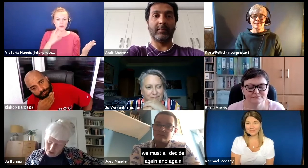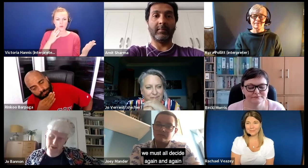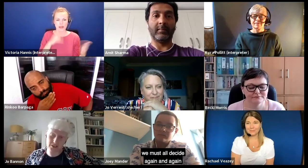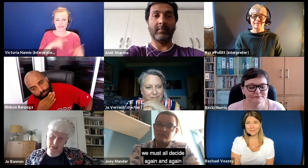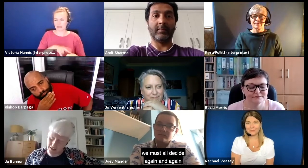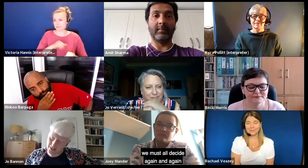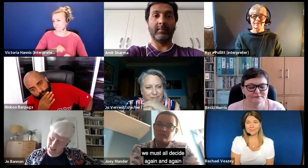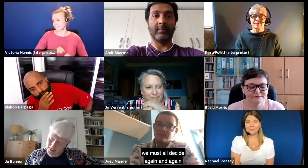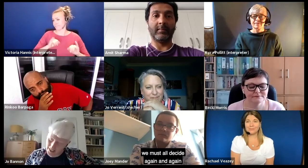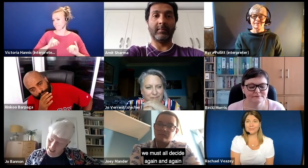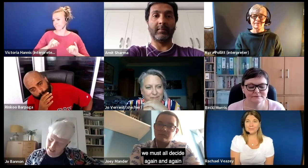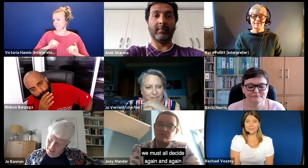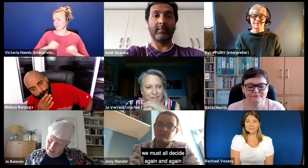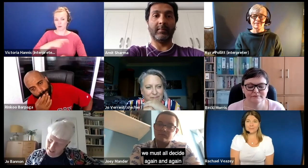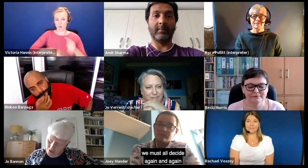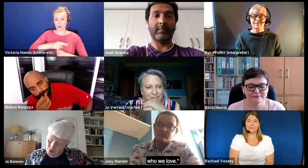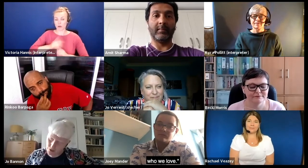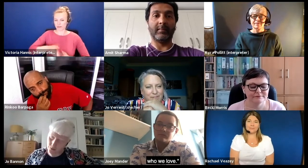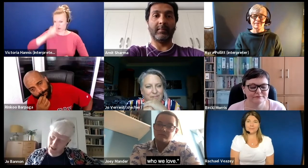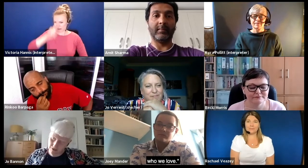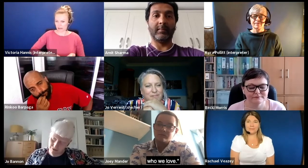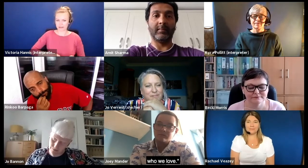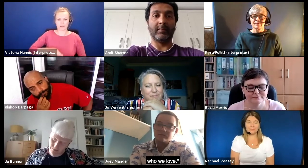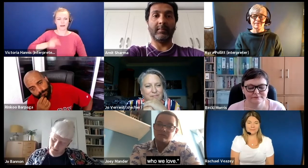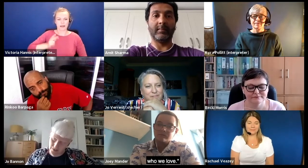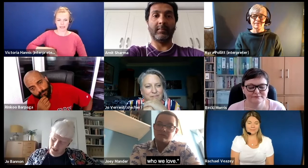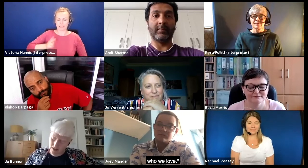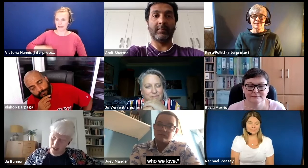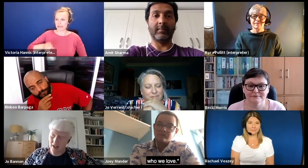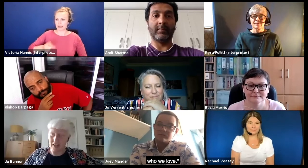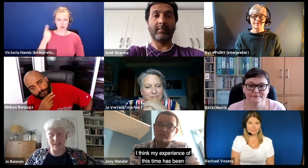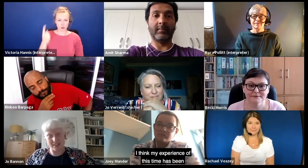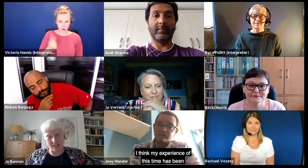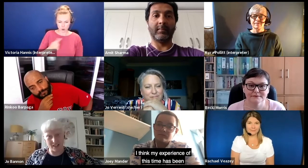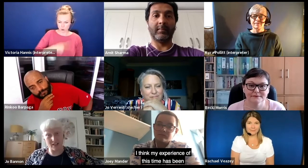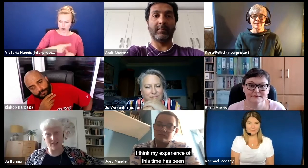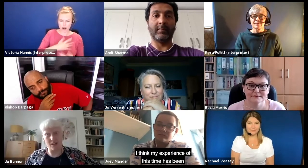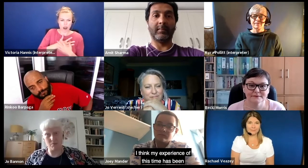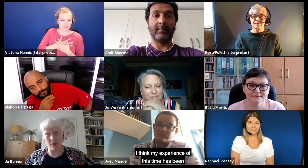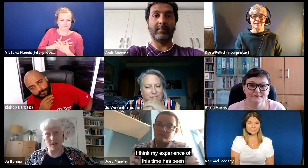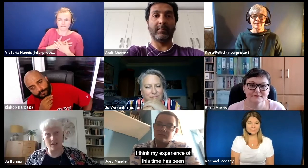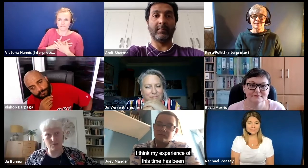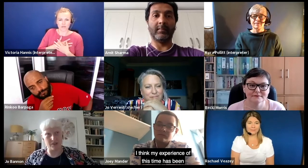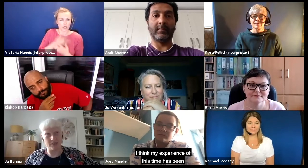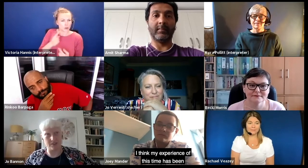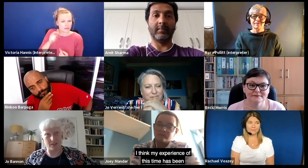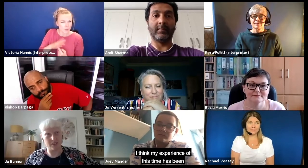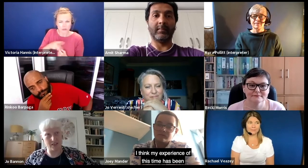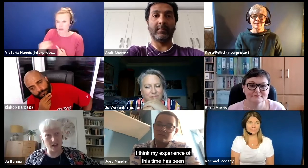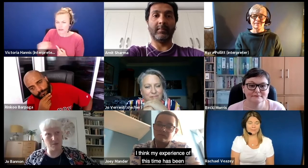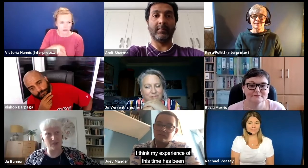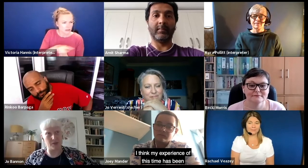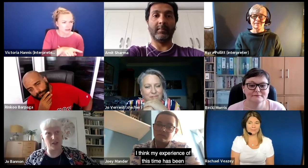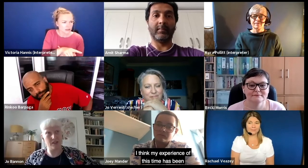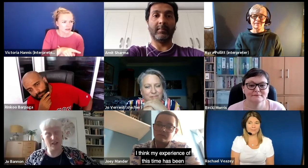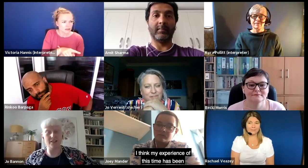must all decide again and again who we love. And I think my experience of this